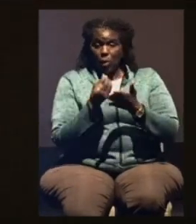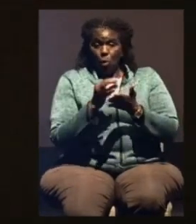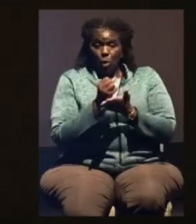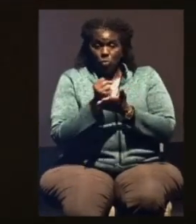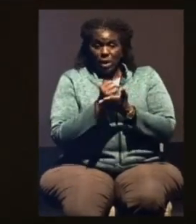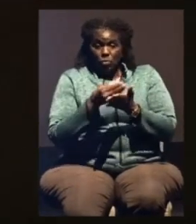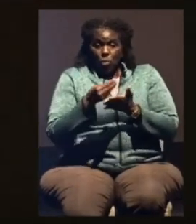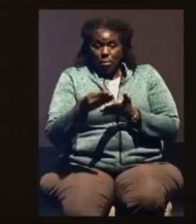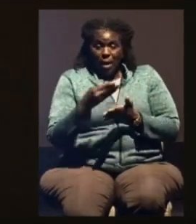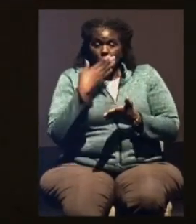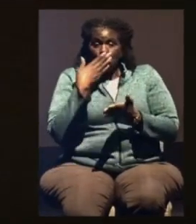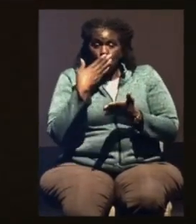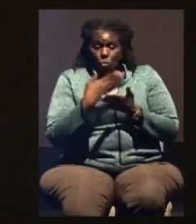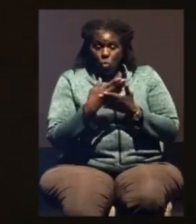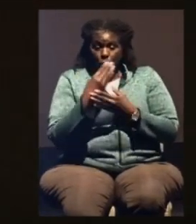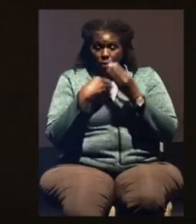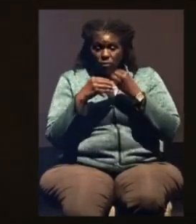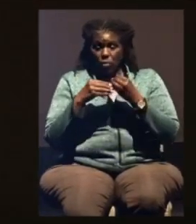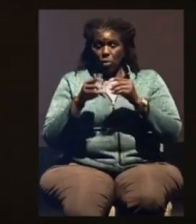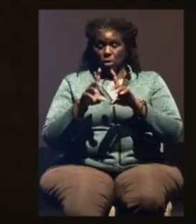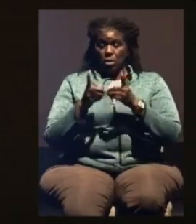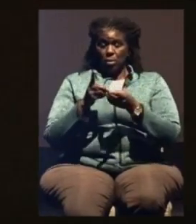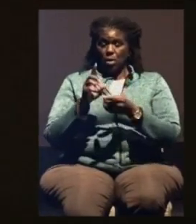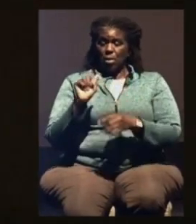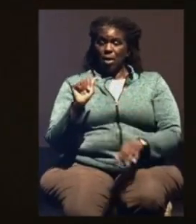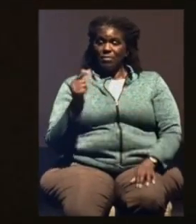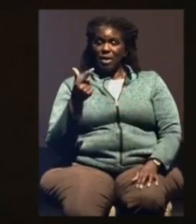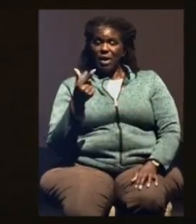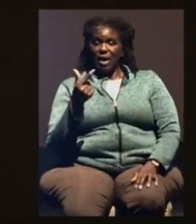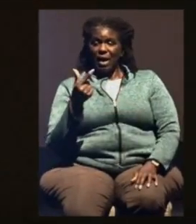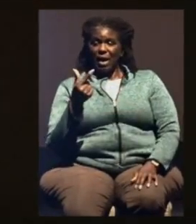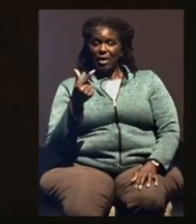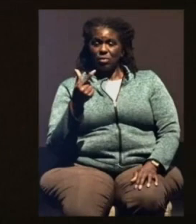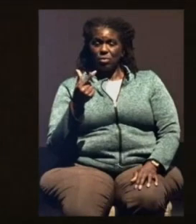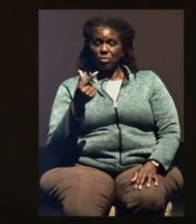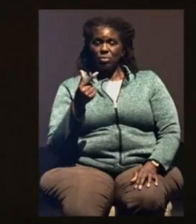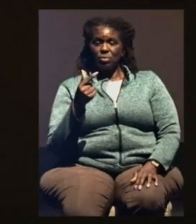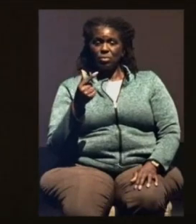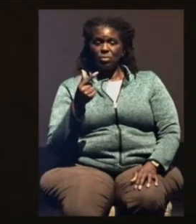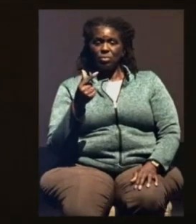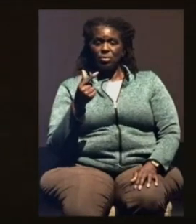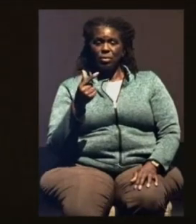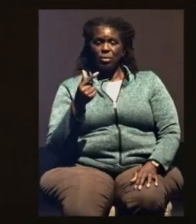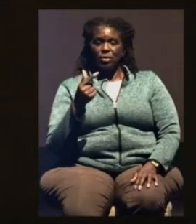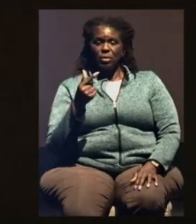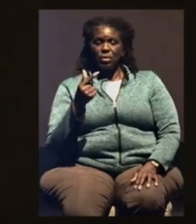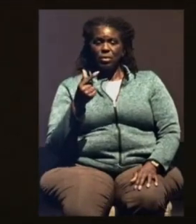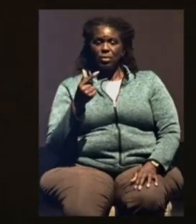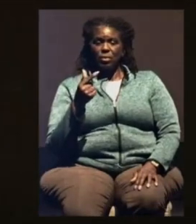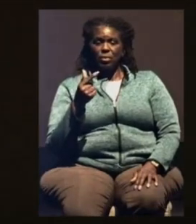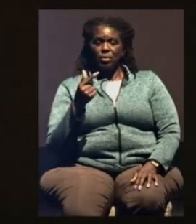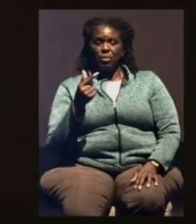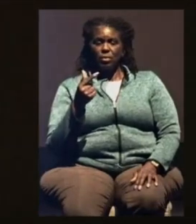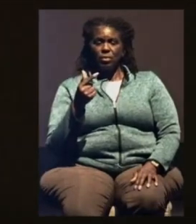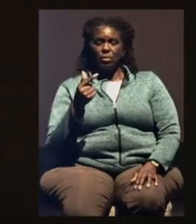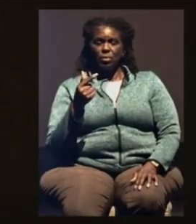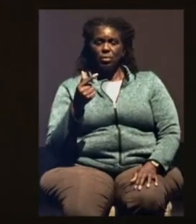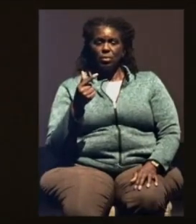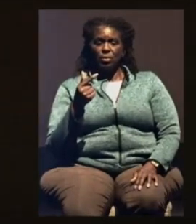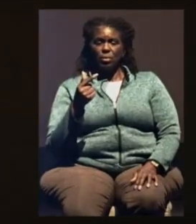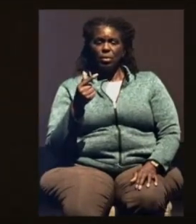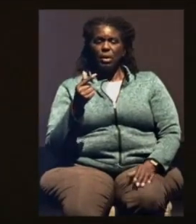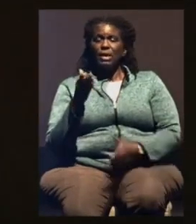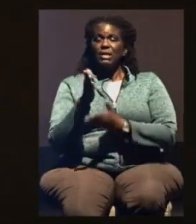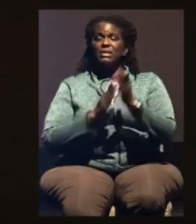it. The U.S. Department of Agriculture defines food insecurity along a continuum. And on one end are people who